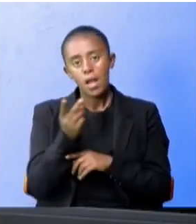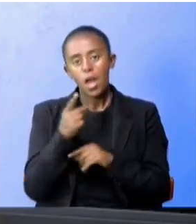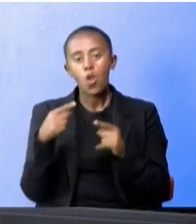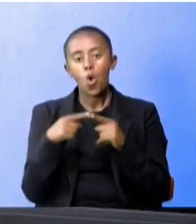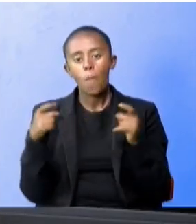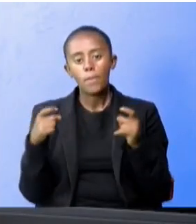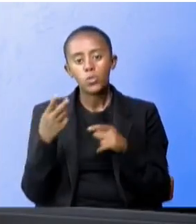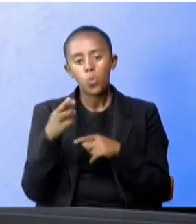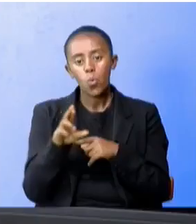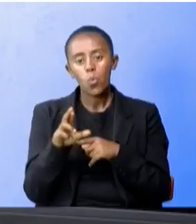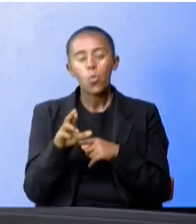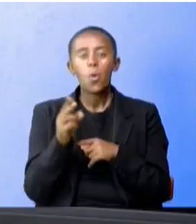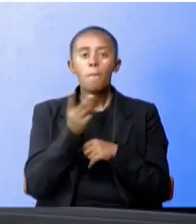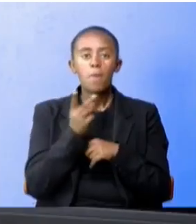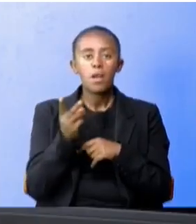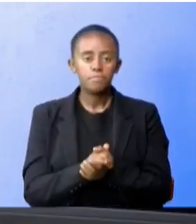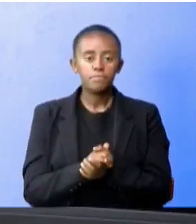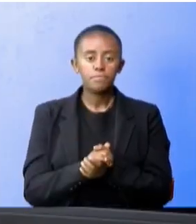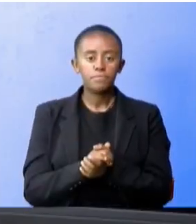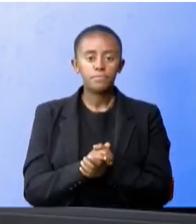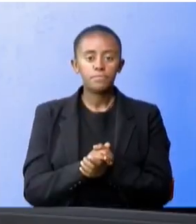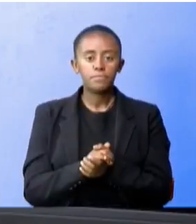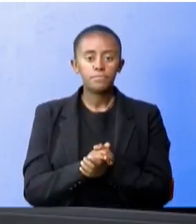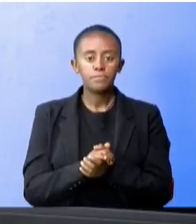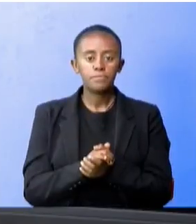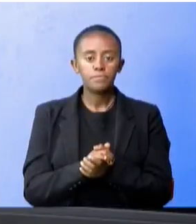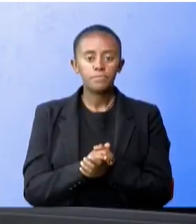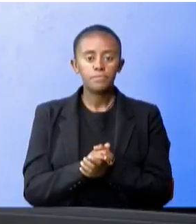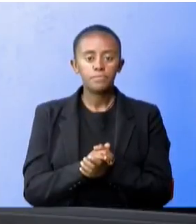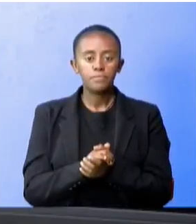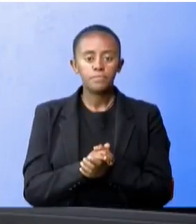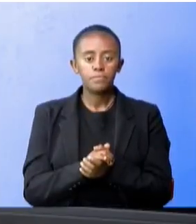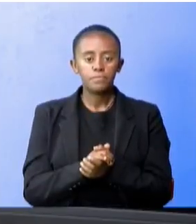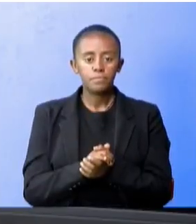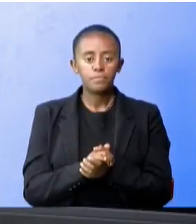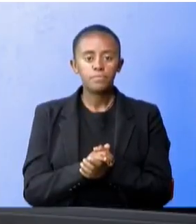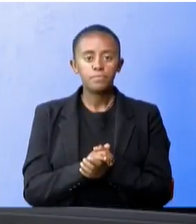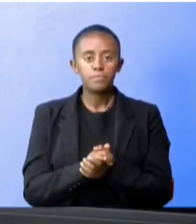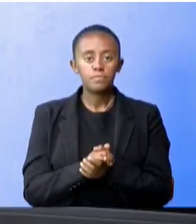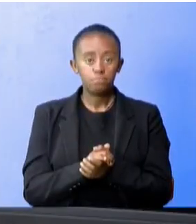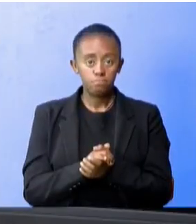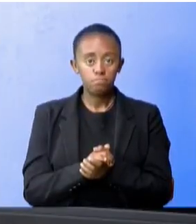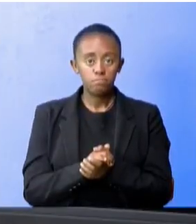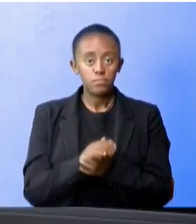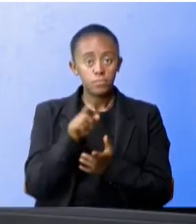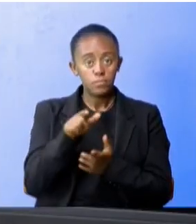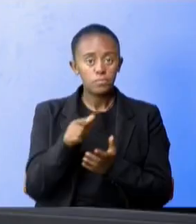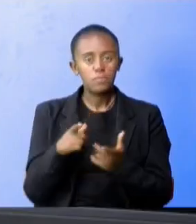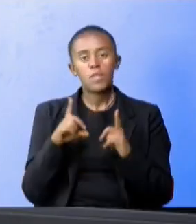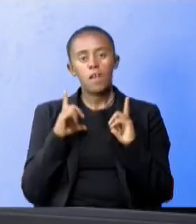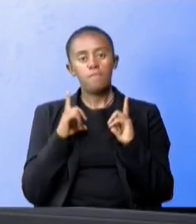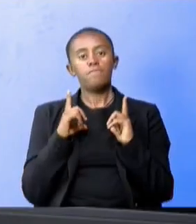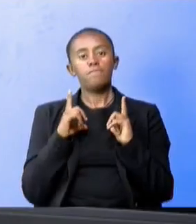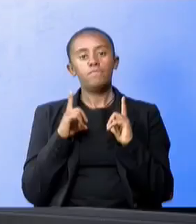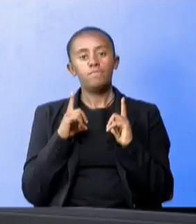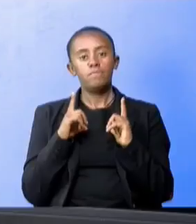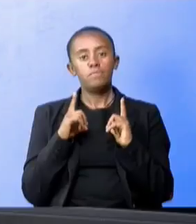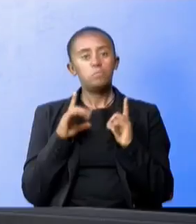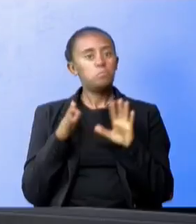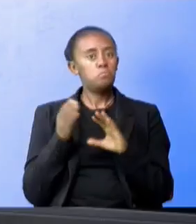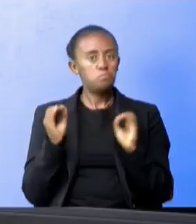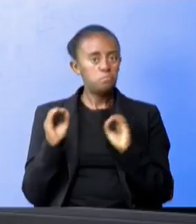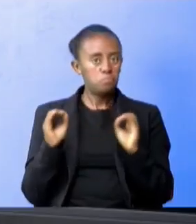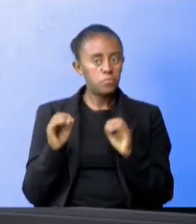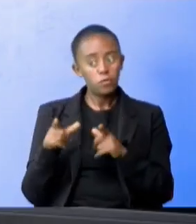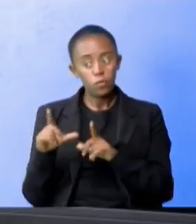opposite or binary antonym is dead, right? If you are alive, you cannot be dead, and